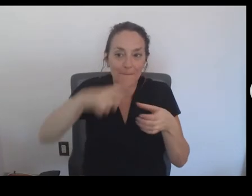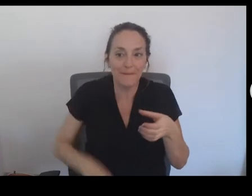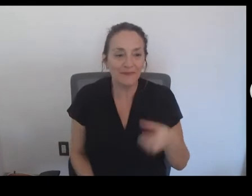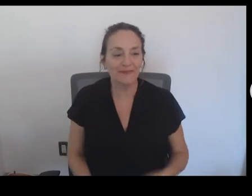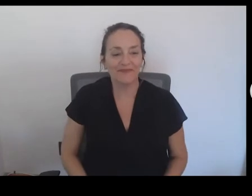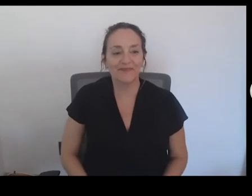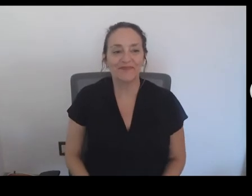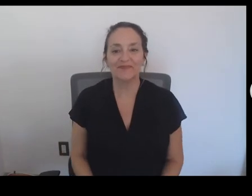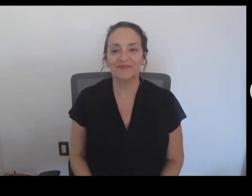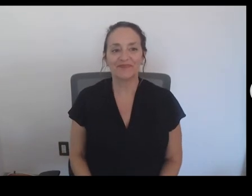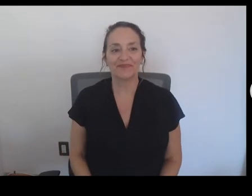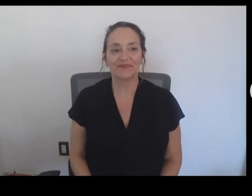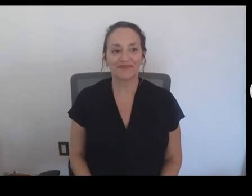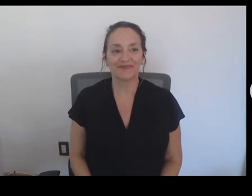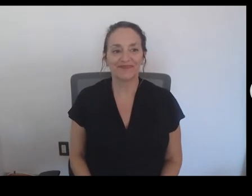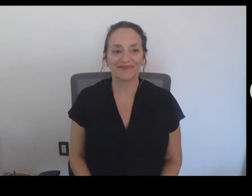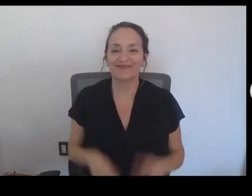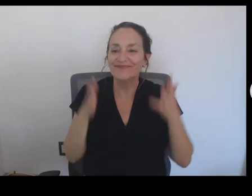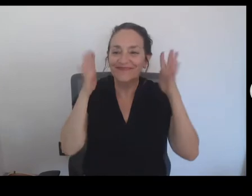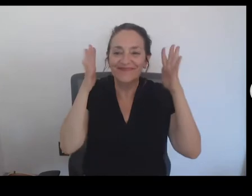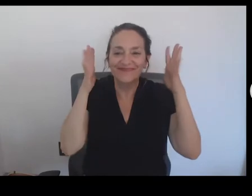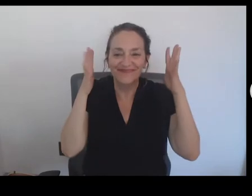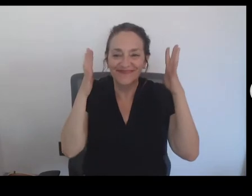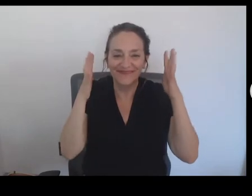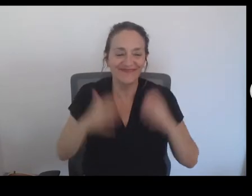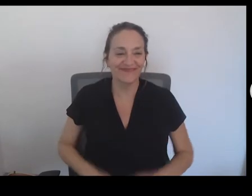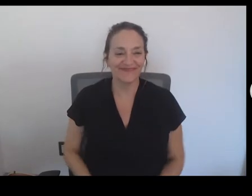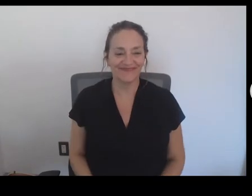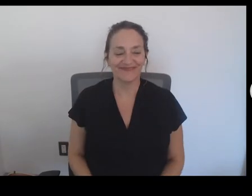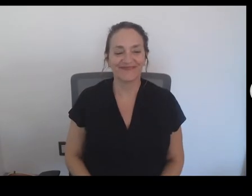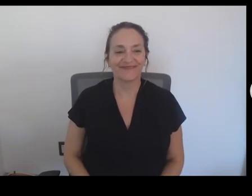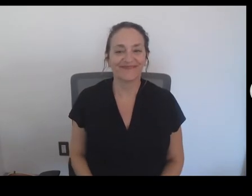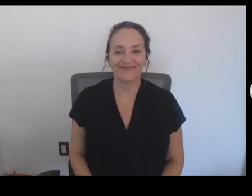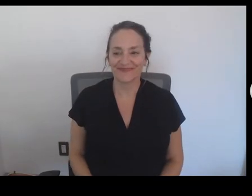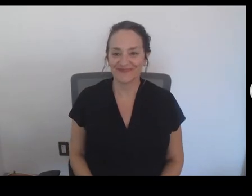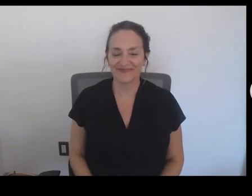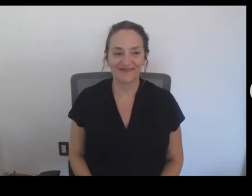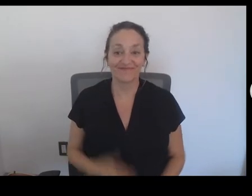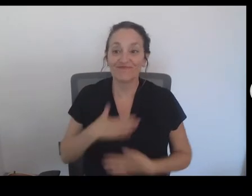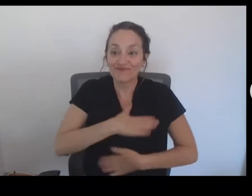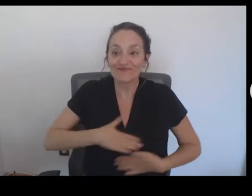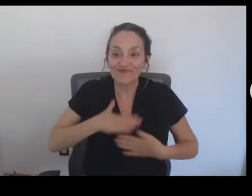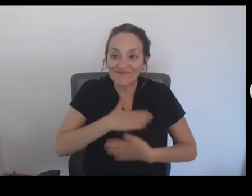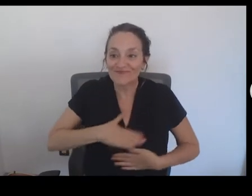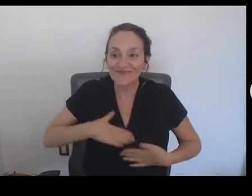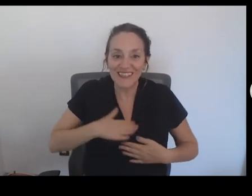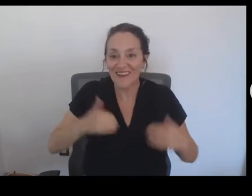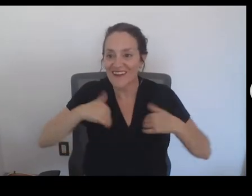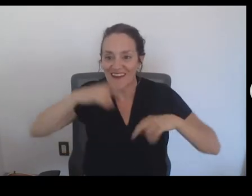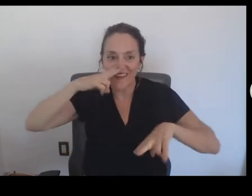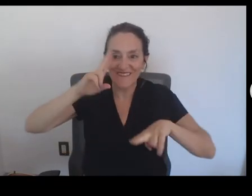Oh, one more time. Ta-da! Enjoy, have fun.